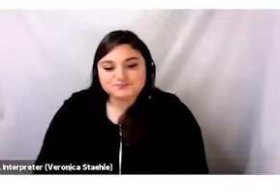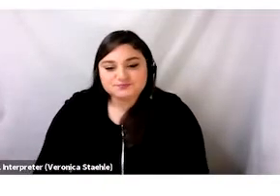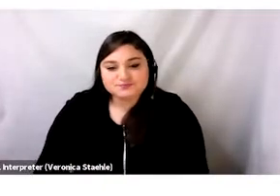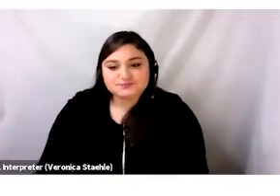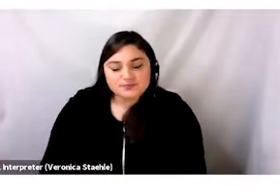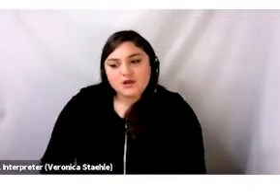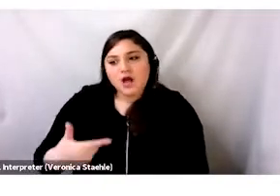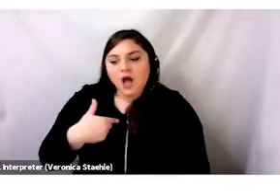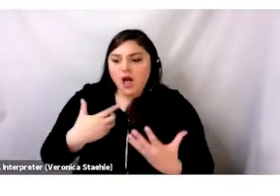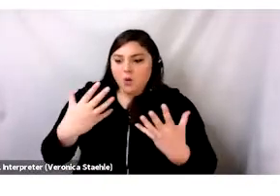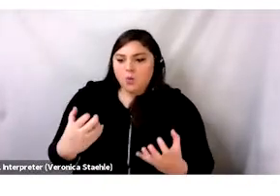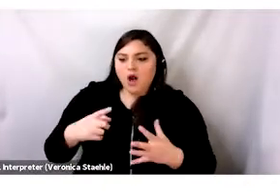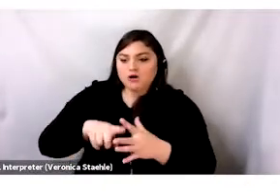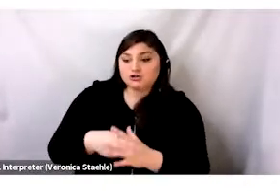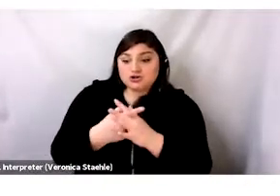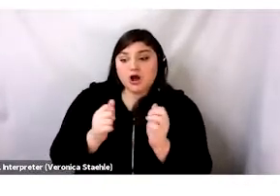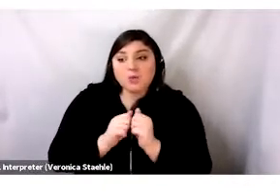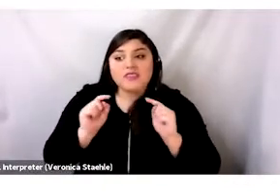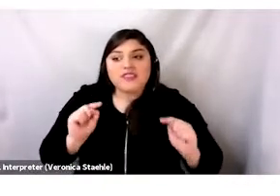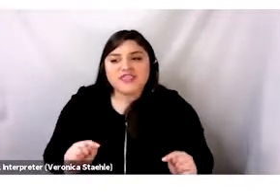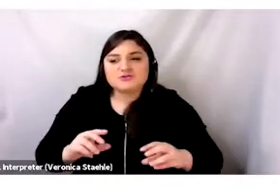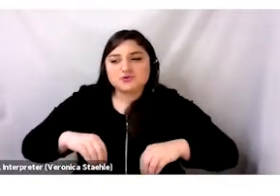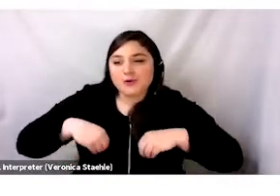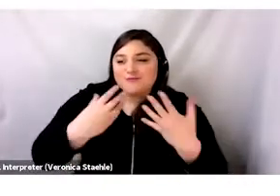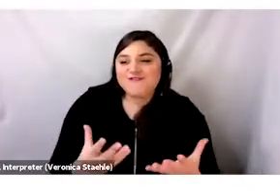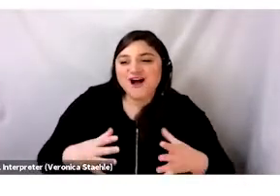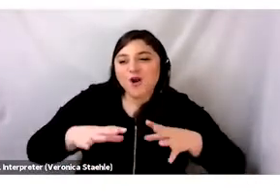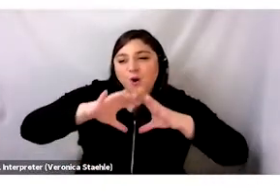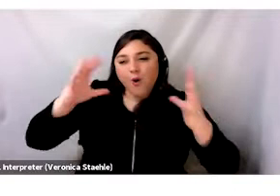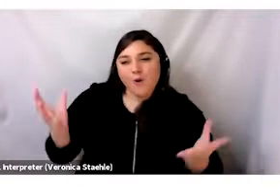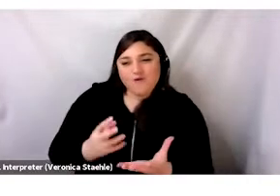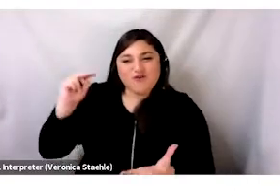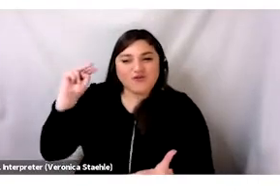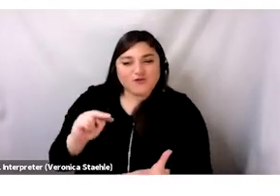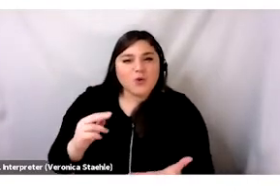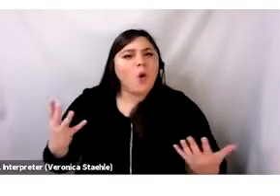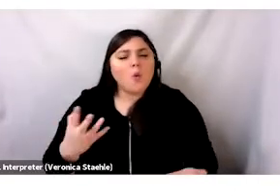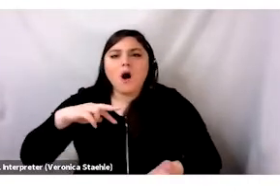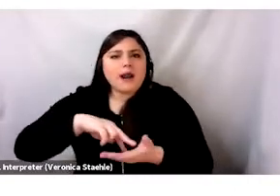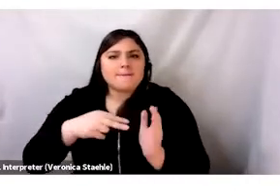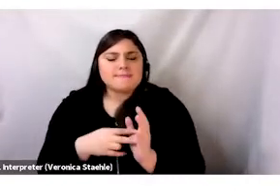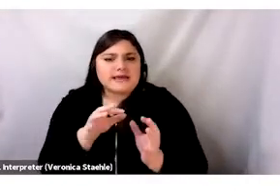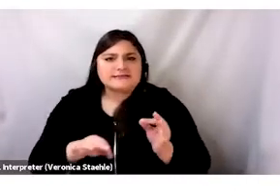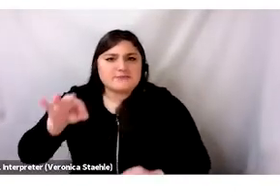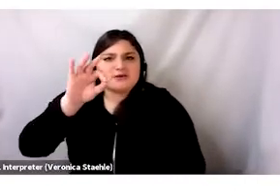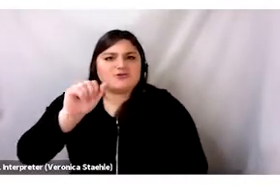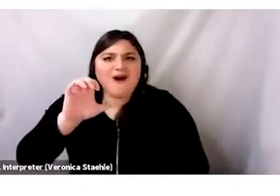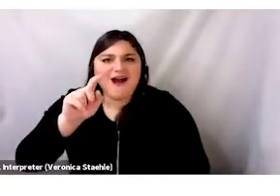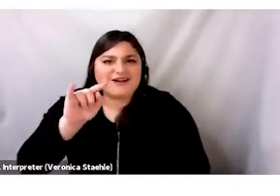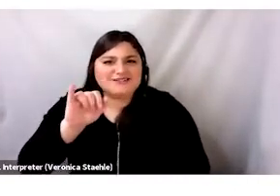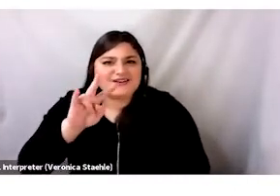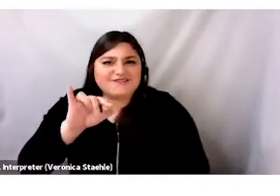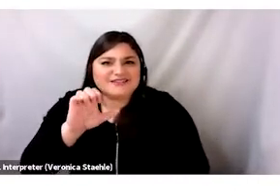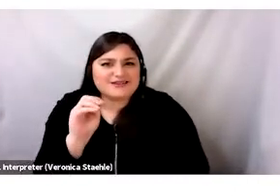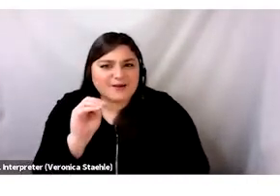an overview of what we'll be talking about and what spiritual activism means. People define this term in